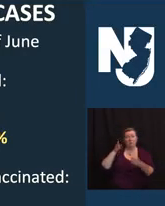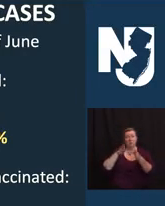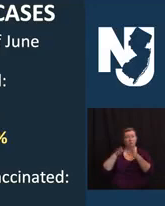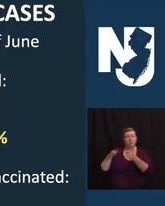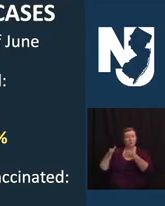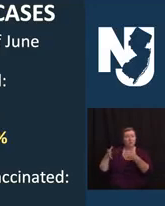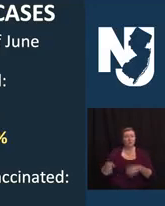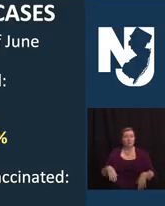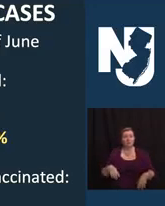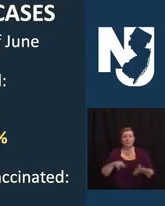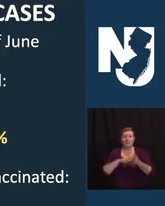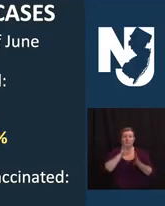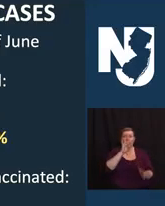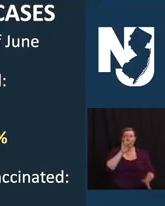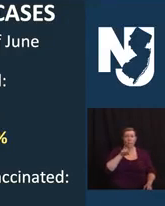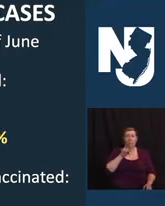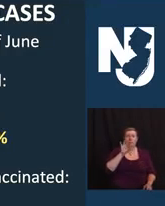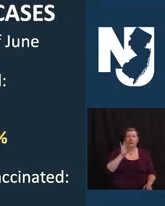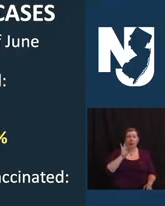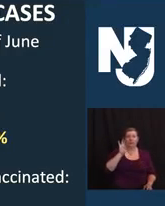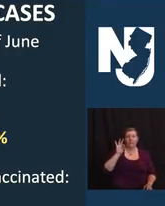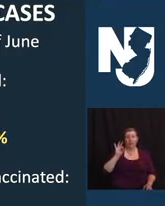are